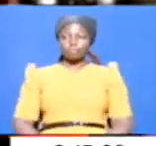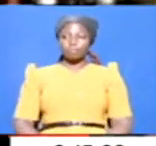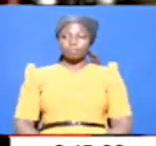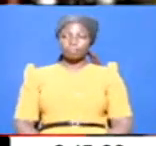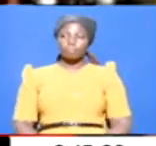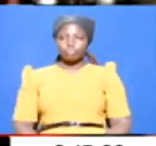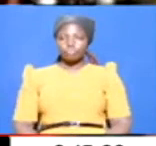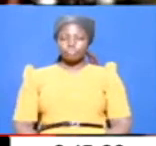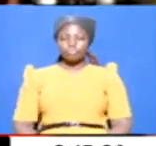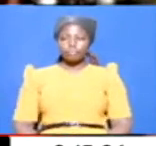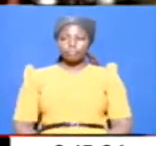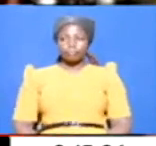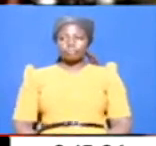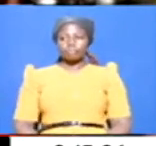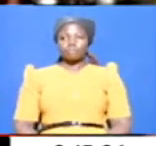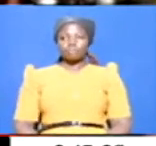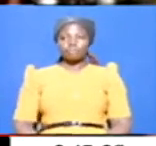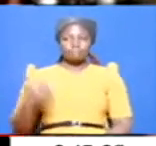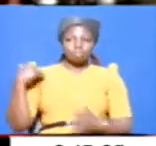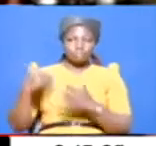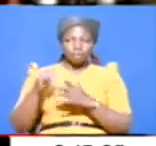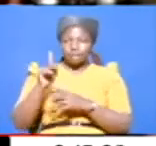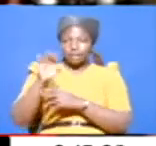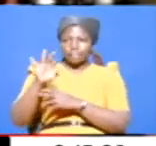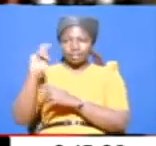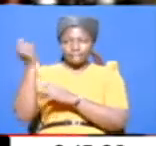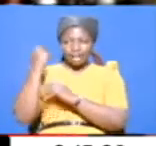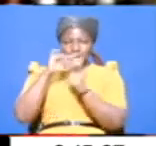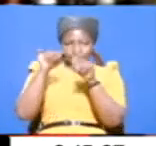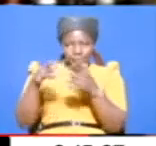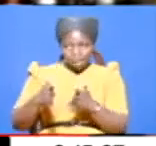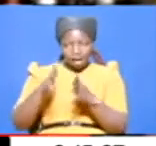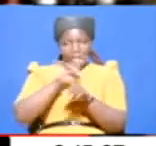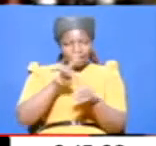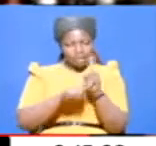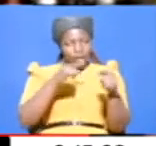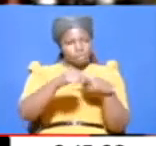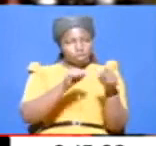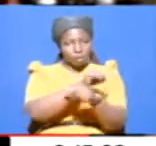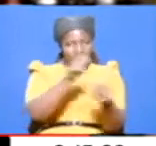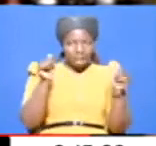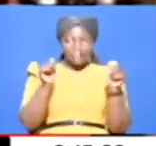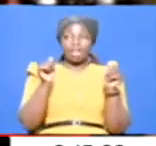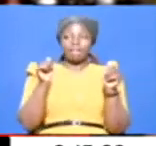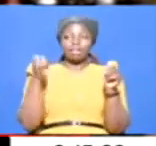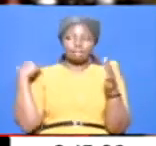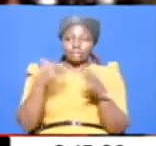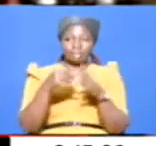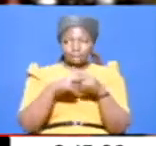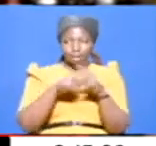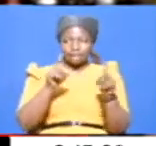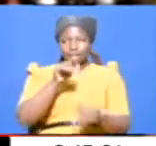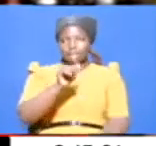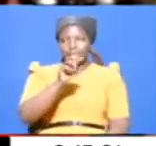For the last around 10 years he has been here, and everything has been going good since the inception of the AMISOM here, and